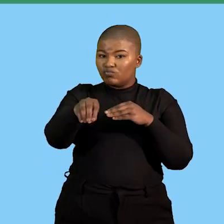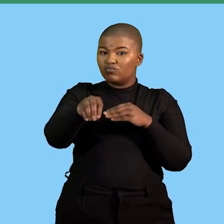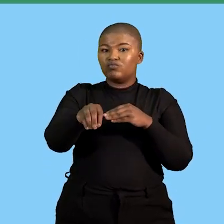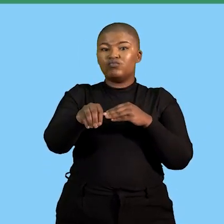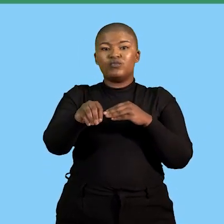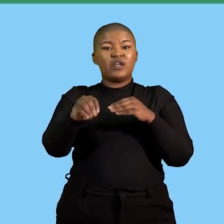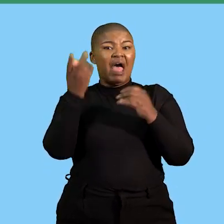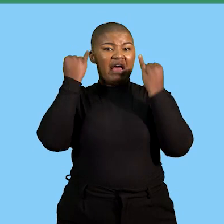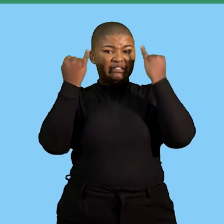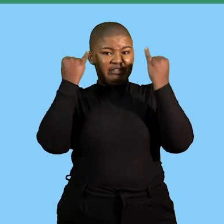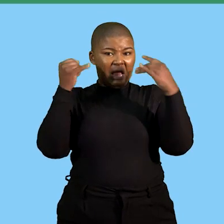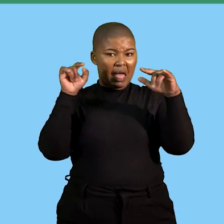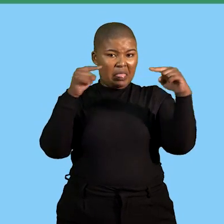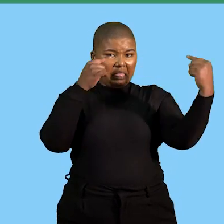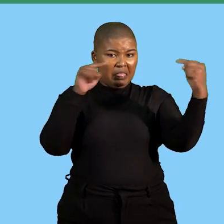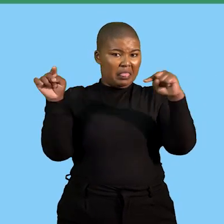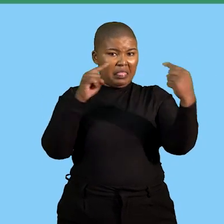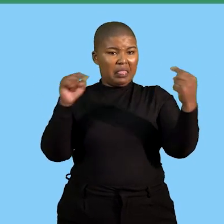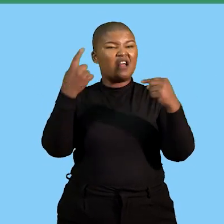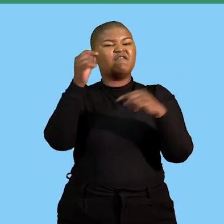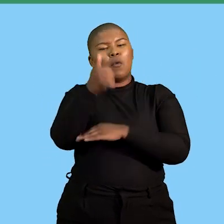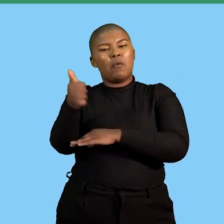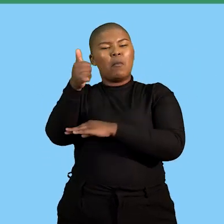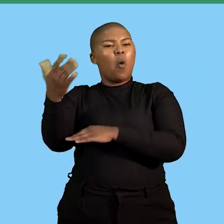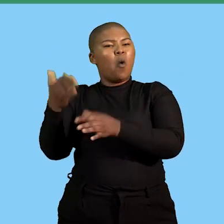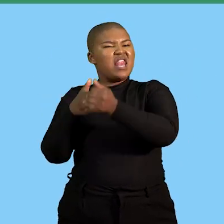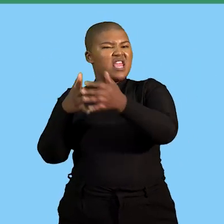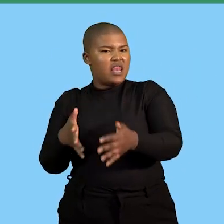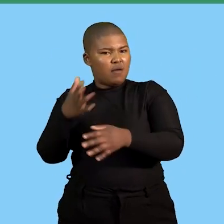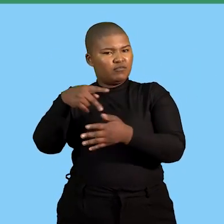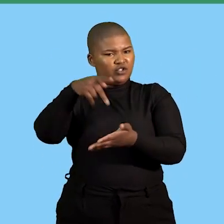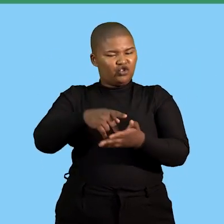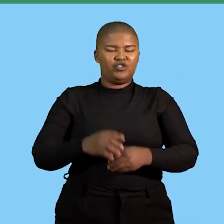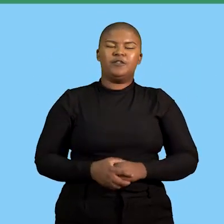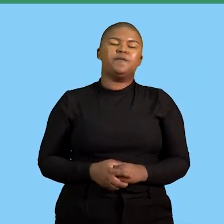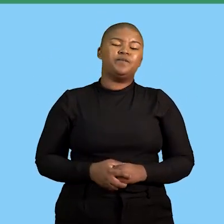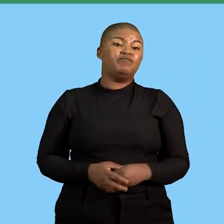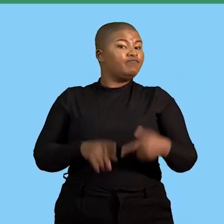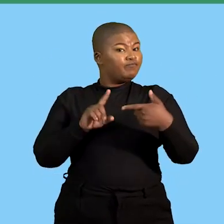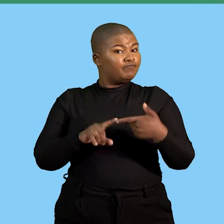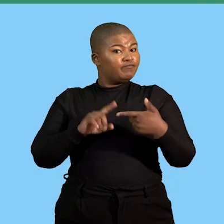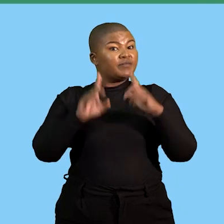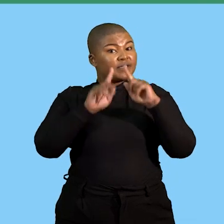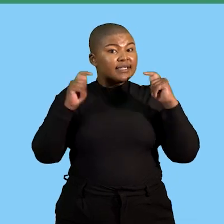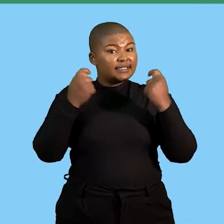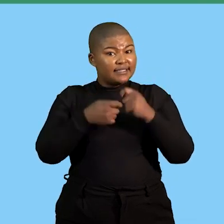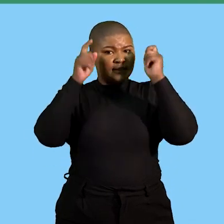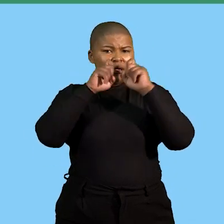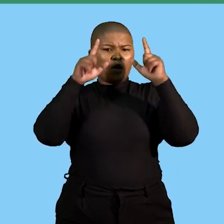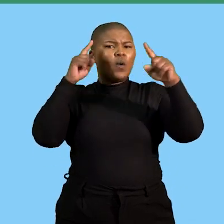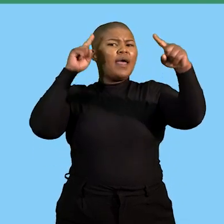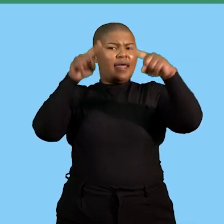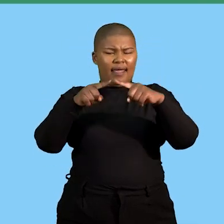leadership position. That is the first statement. And the second one says now, the team is aware of its